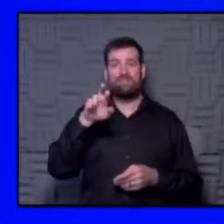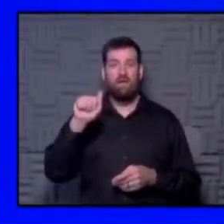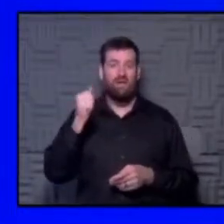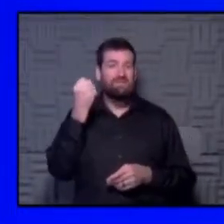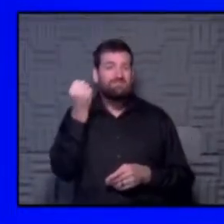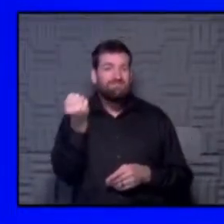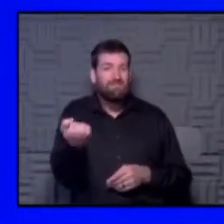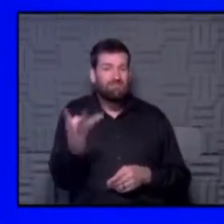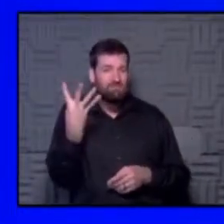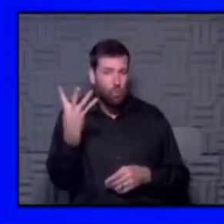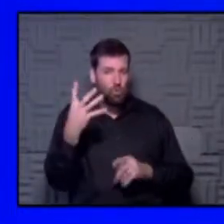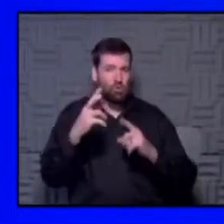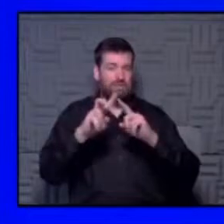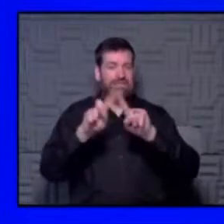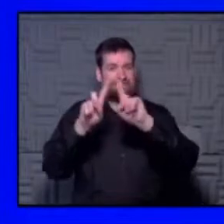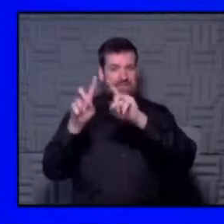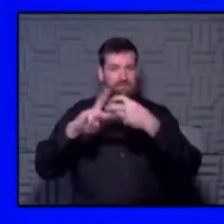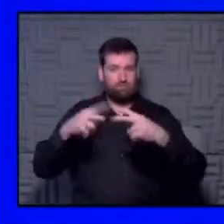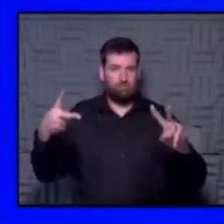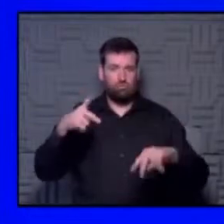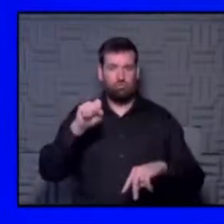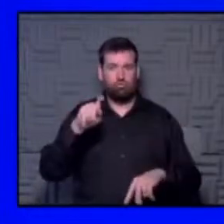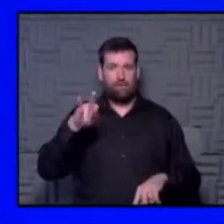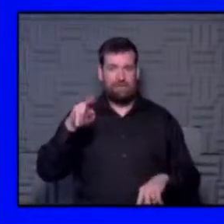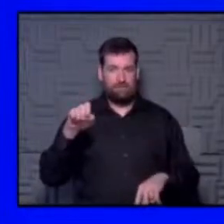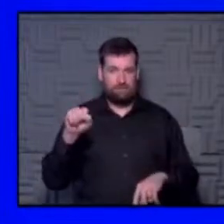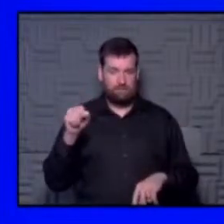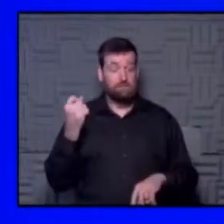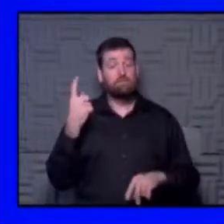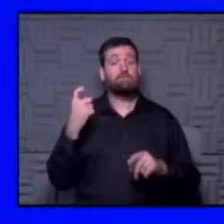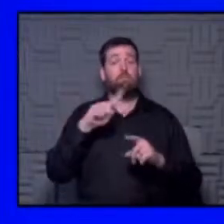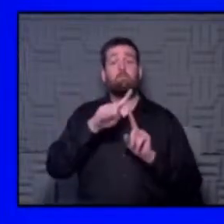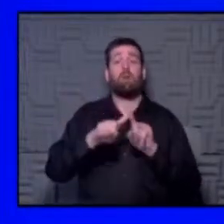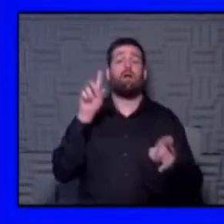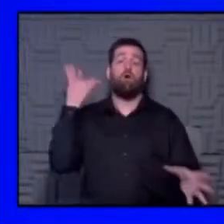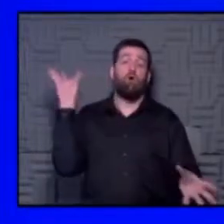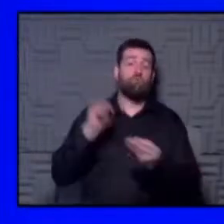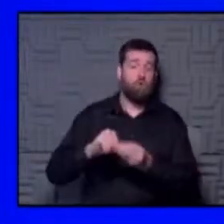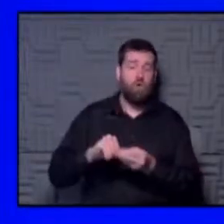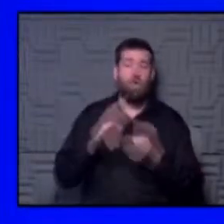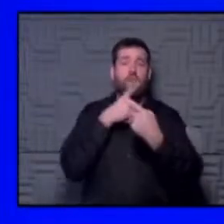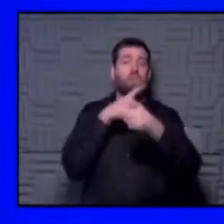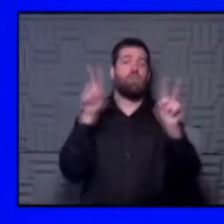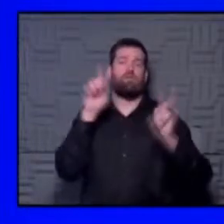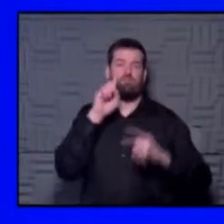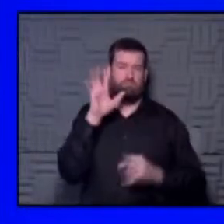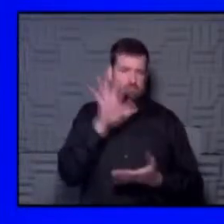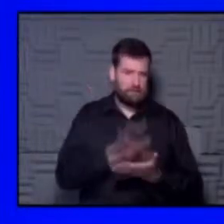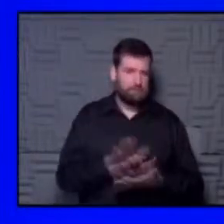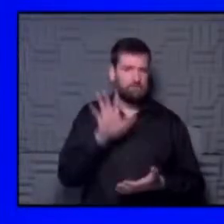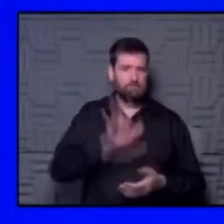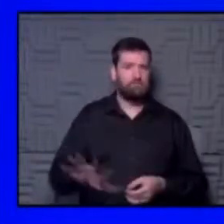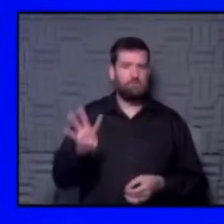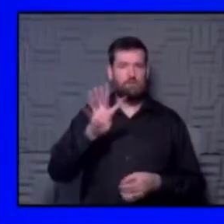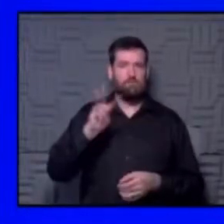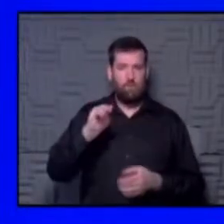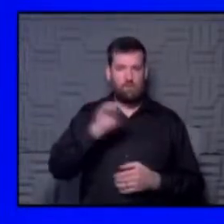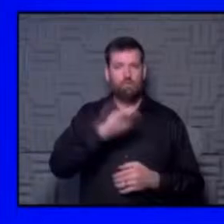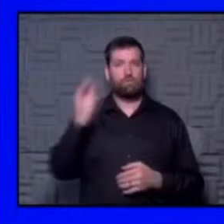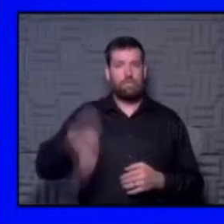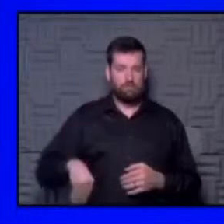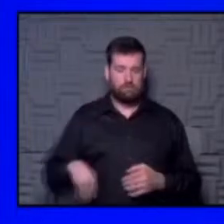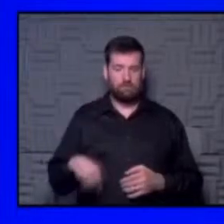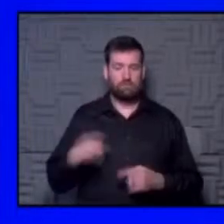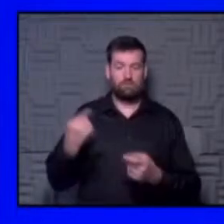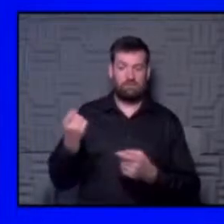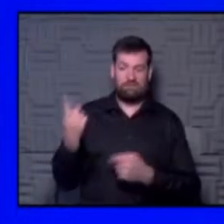So within those strains, there were different amounts, but the overall efficacy of that vaccine, I believe, was 40% for the last influenza year. And